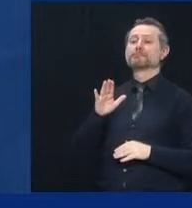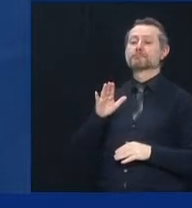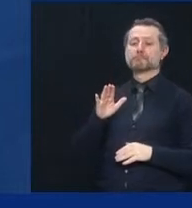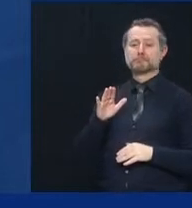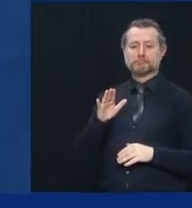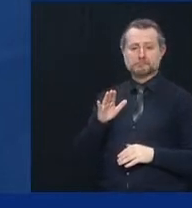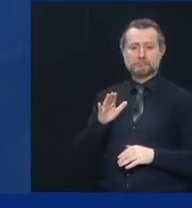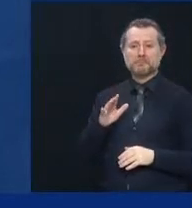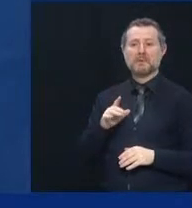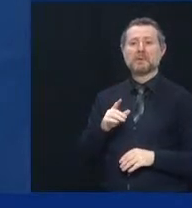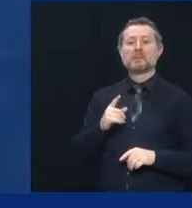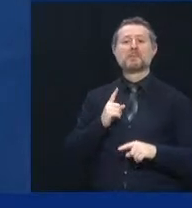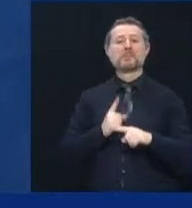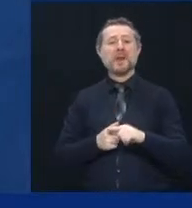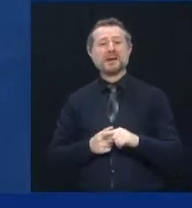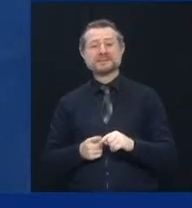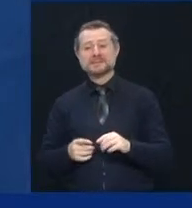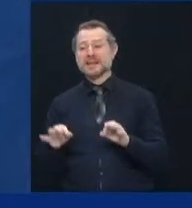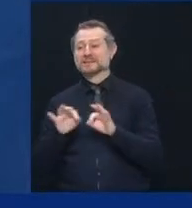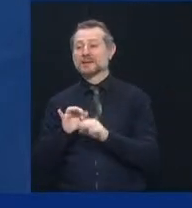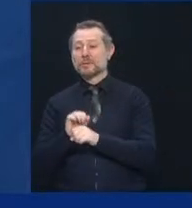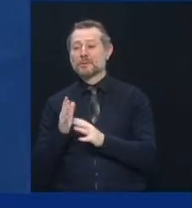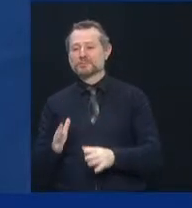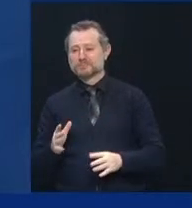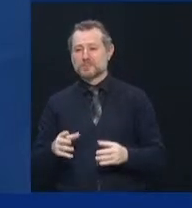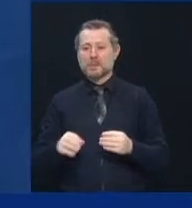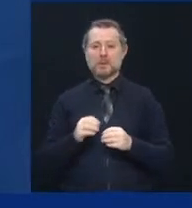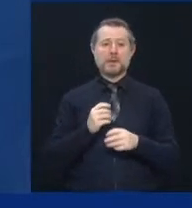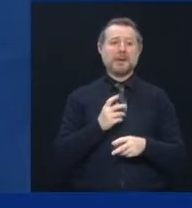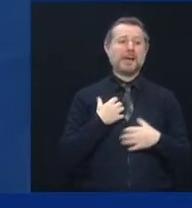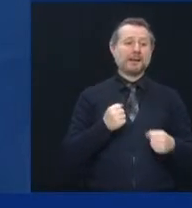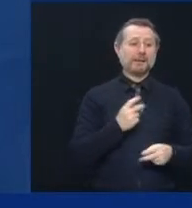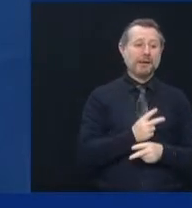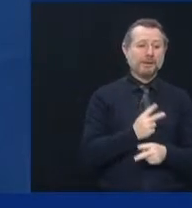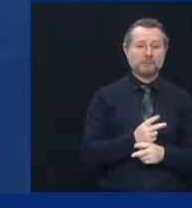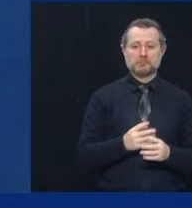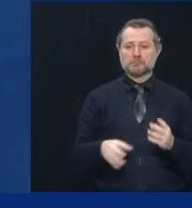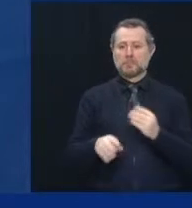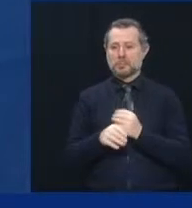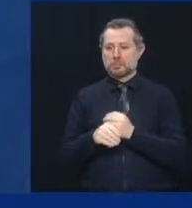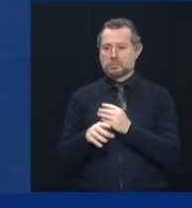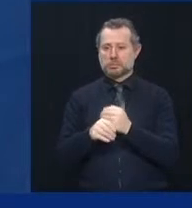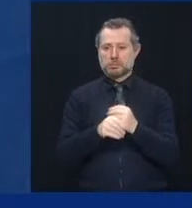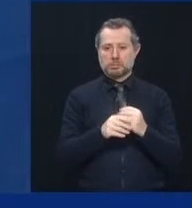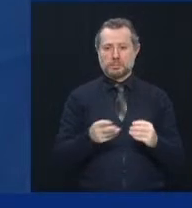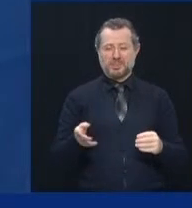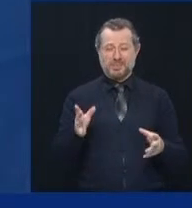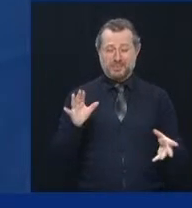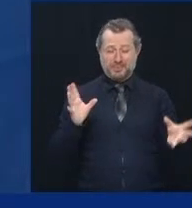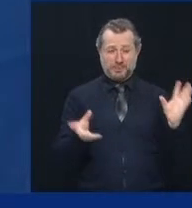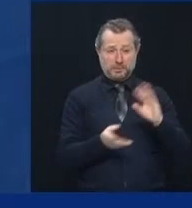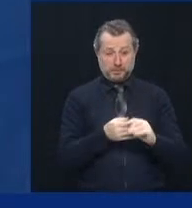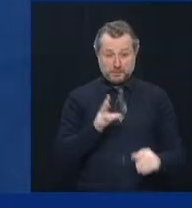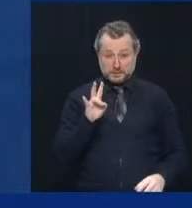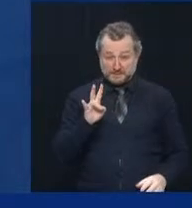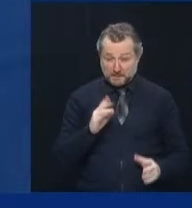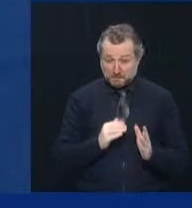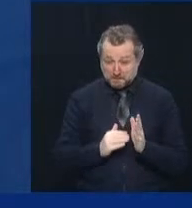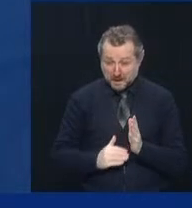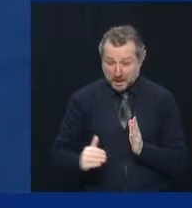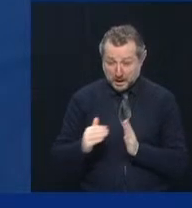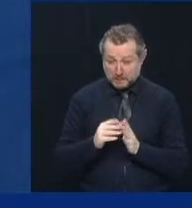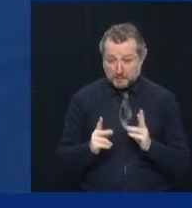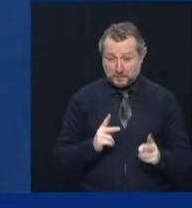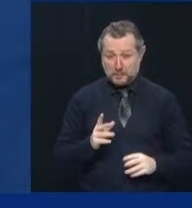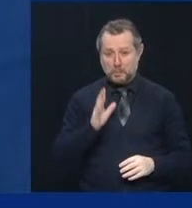essential workers, plus healthcare workers were eligible. In this state, that's 7 million people. They said they would increase the supply